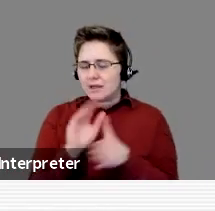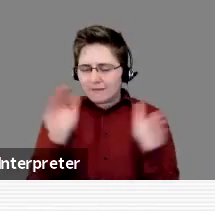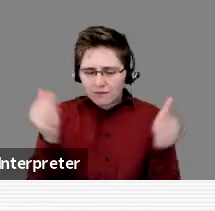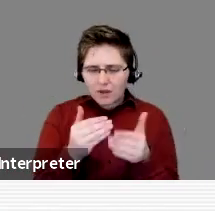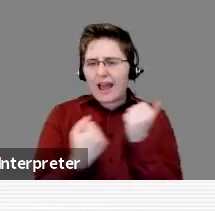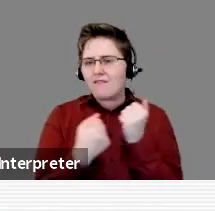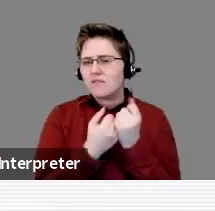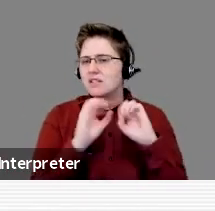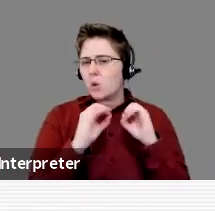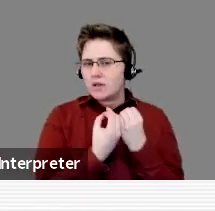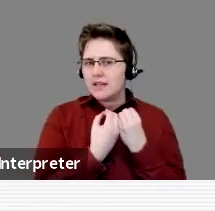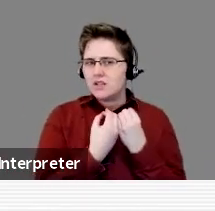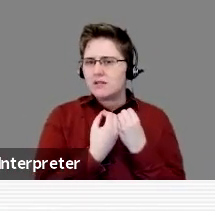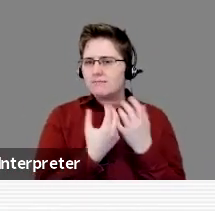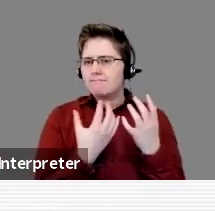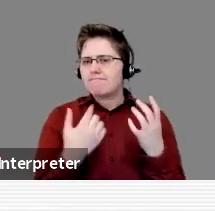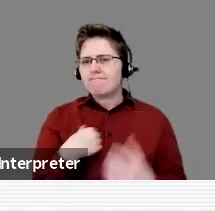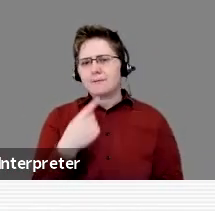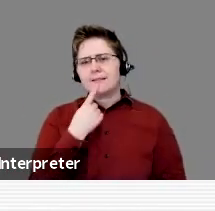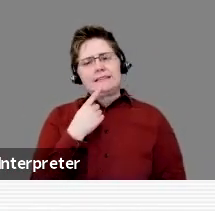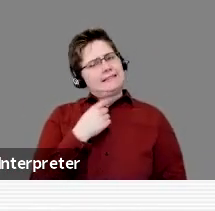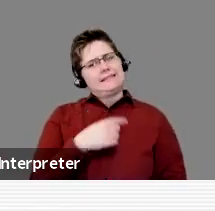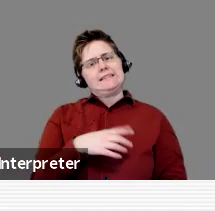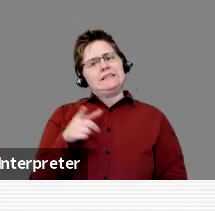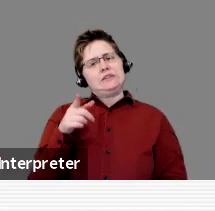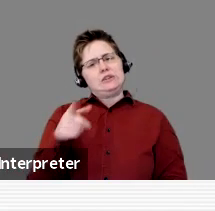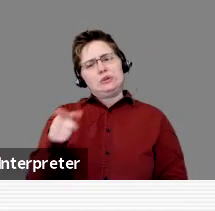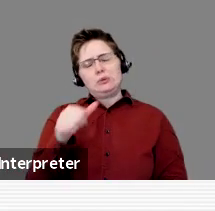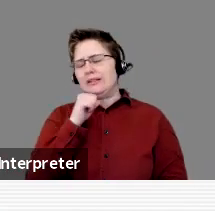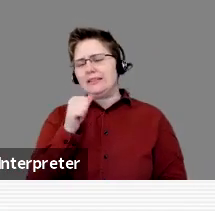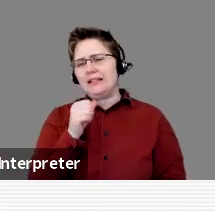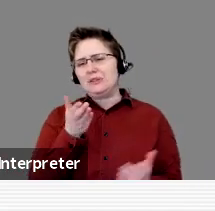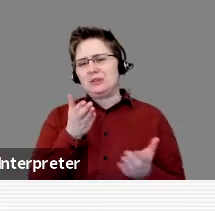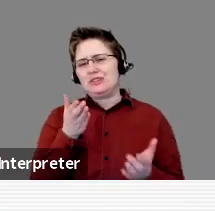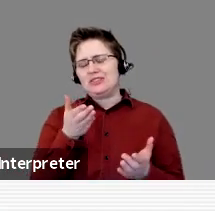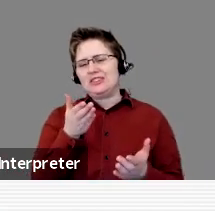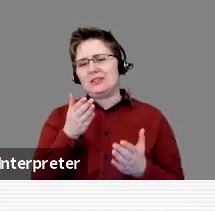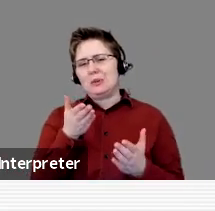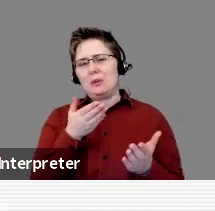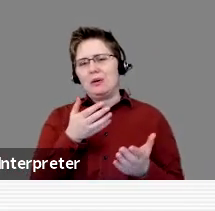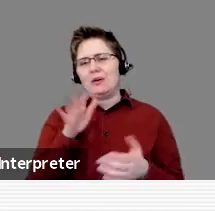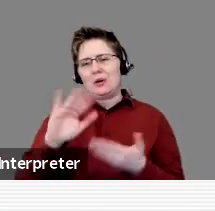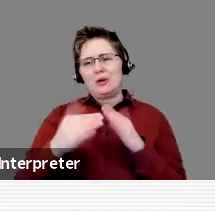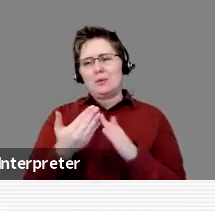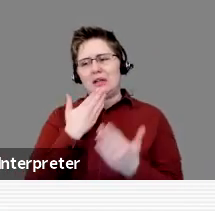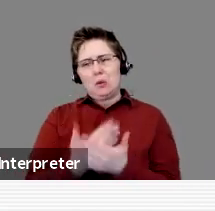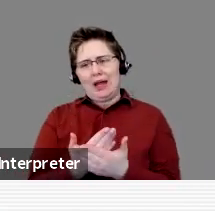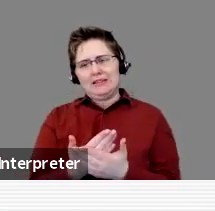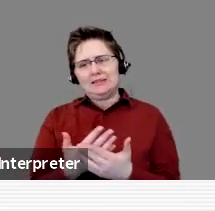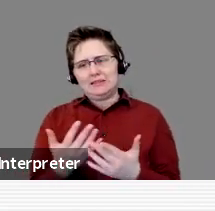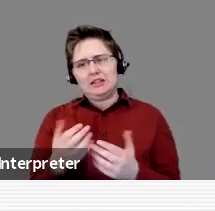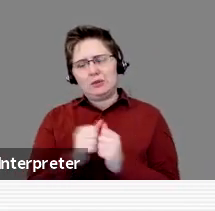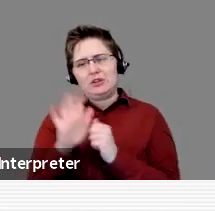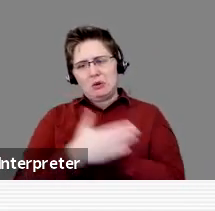advocacy organizations, I would say you're probably doing a disservice to the community that you're trying to serve in your